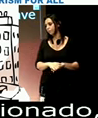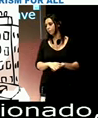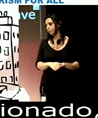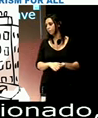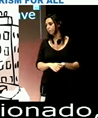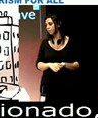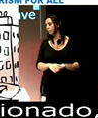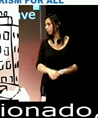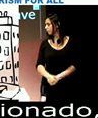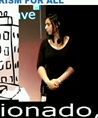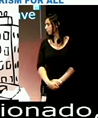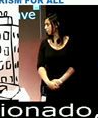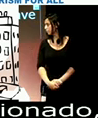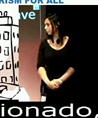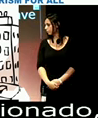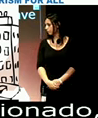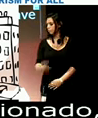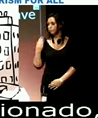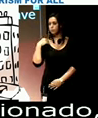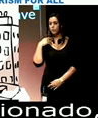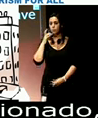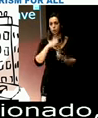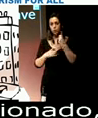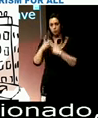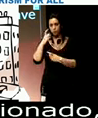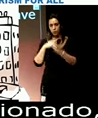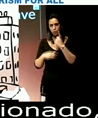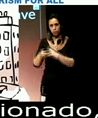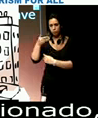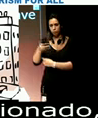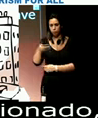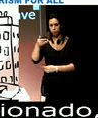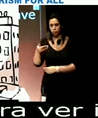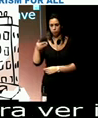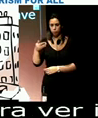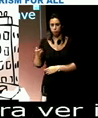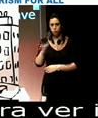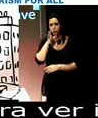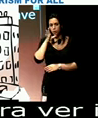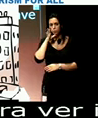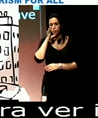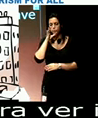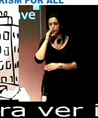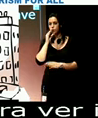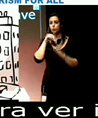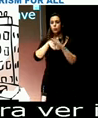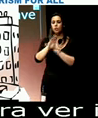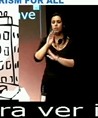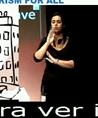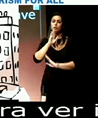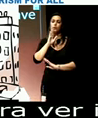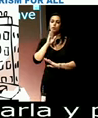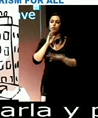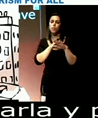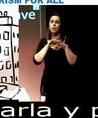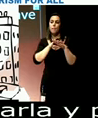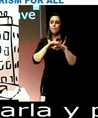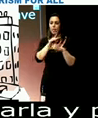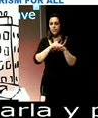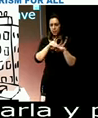information through the mobile connection. This information has a great value coming from